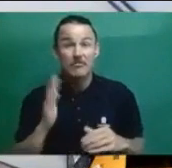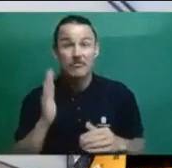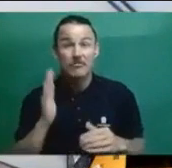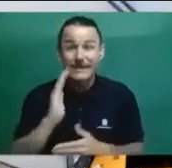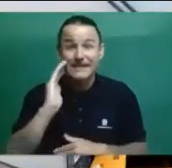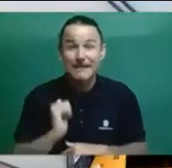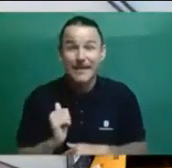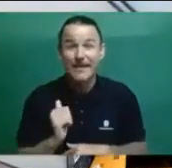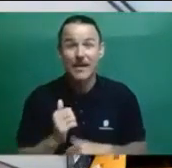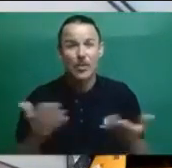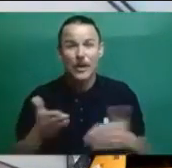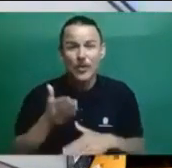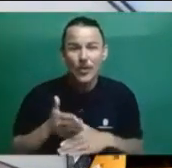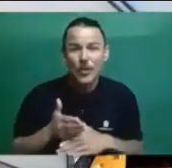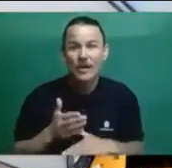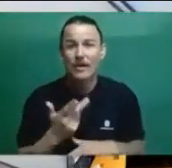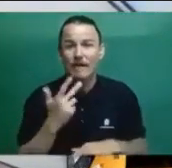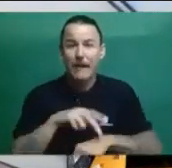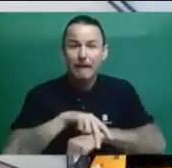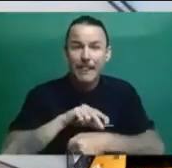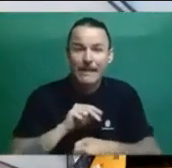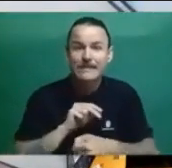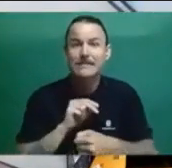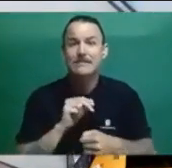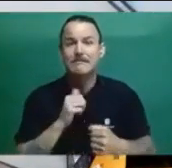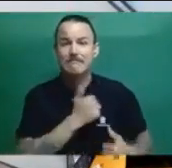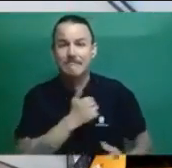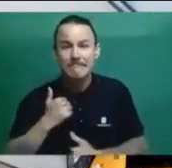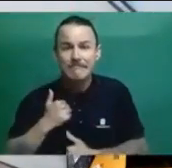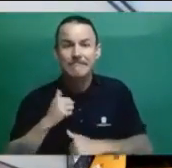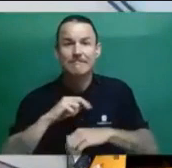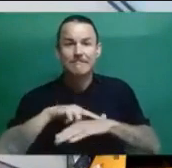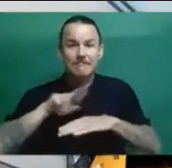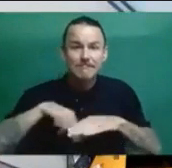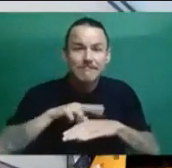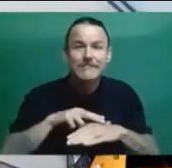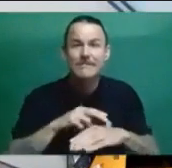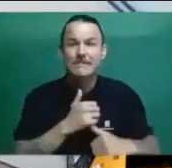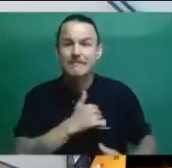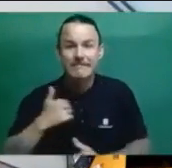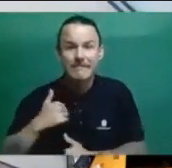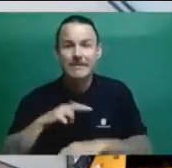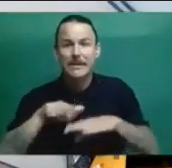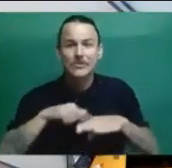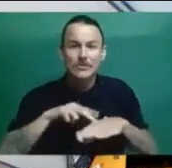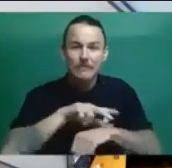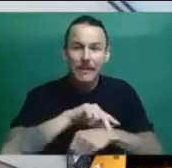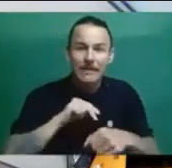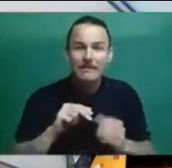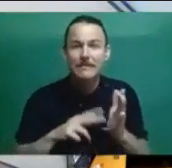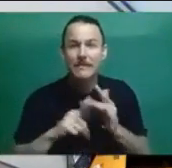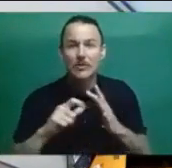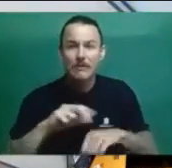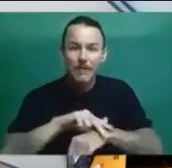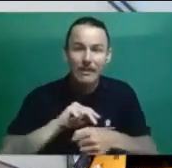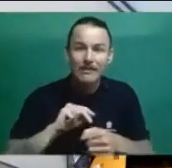matter whether they get a federal paycheck or a state one, all of our experts, all of our brave men and women who